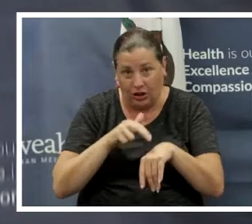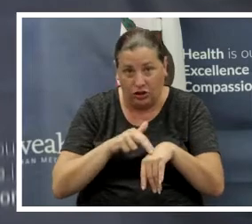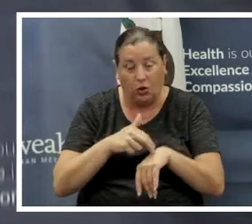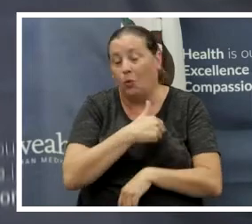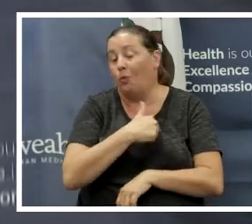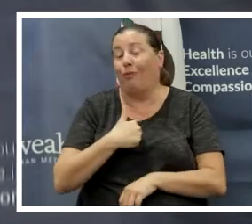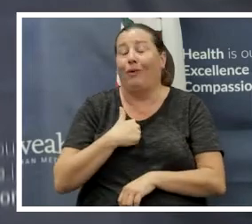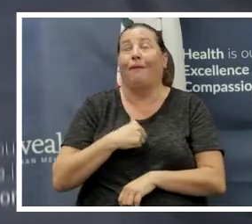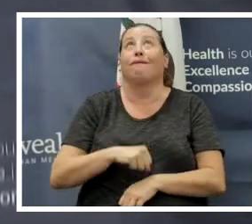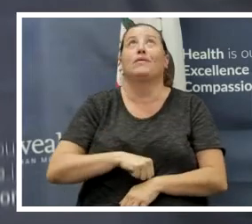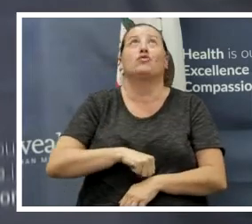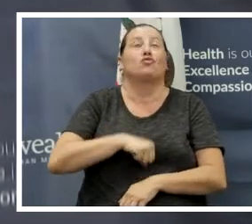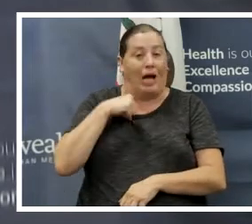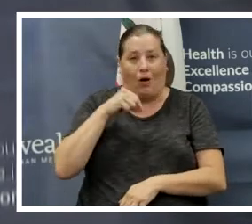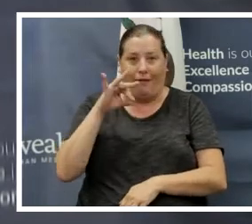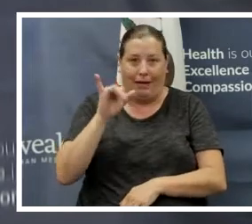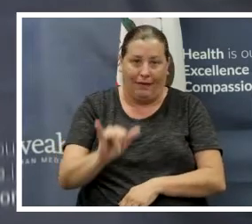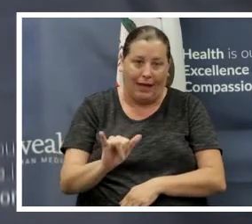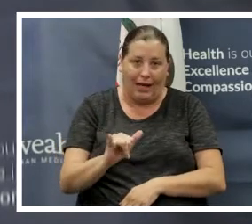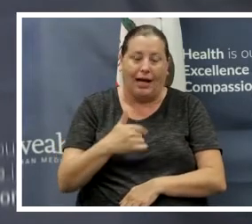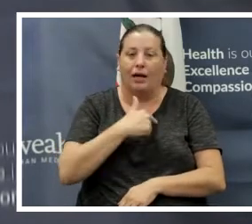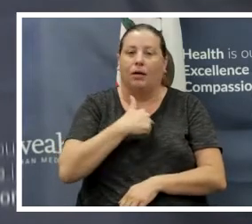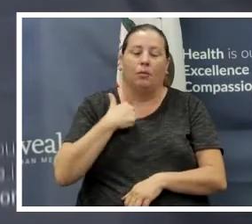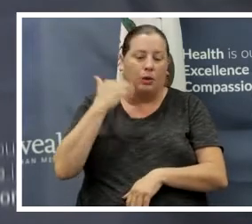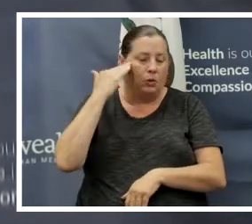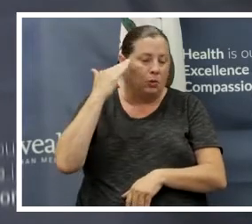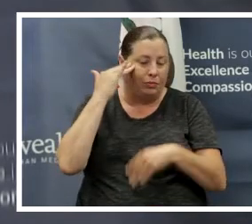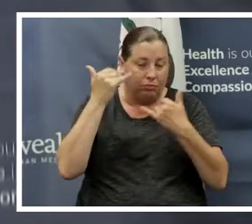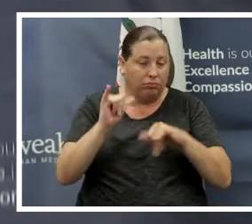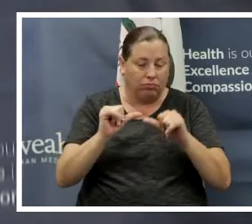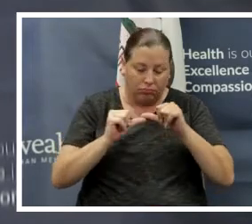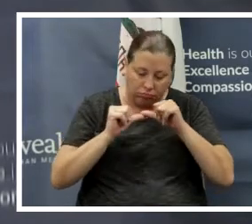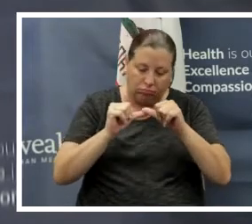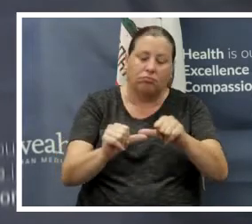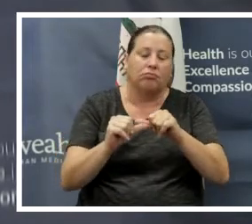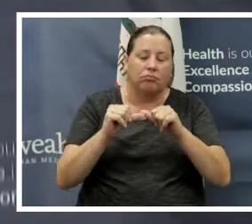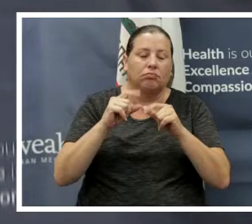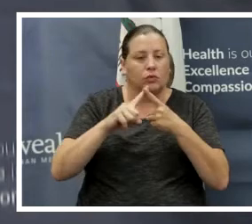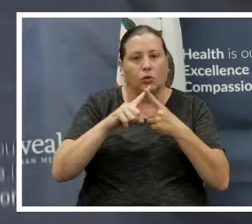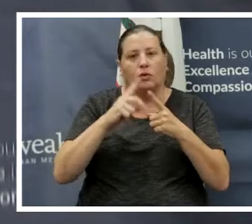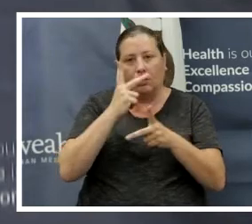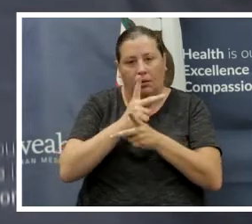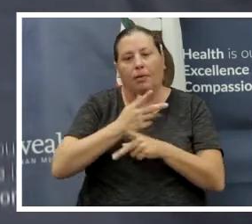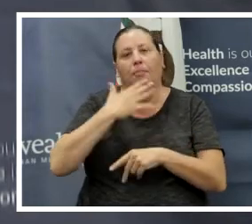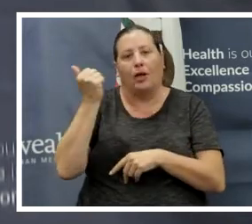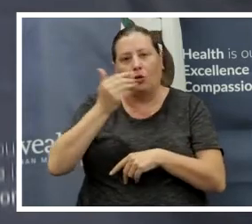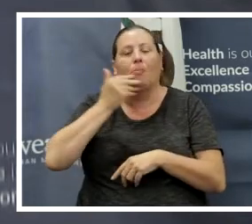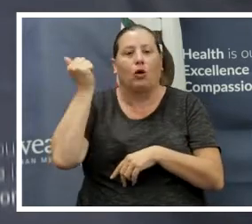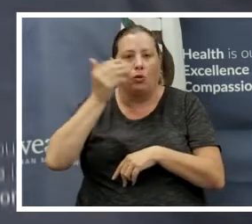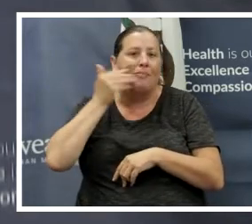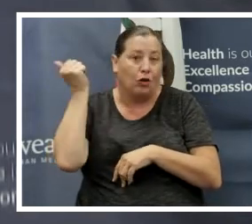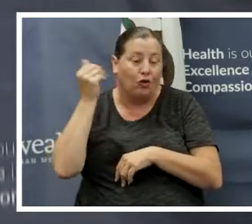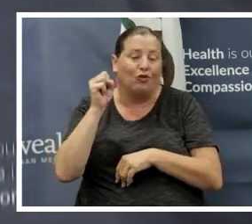know that we need to continue every day to get better and better, but it's really nice to see those efforts recognized.